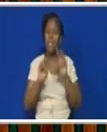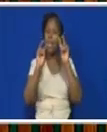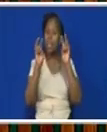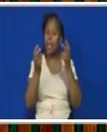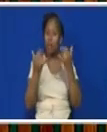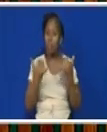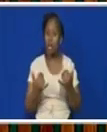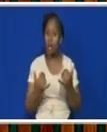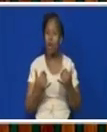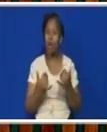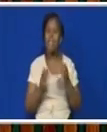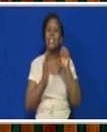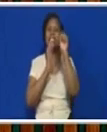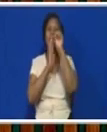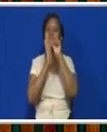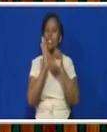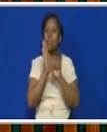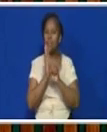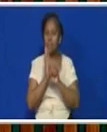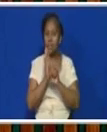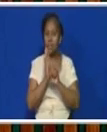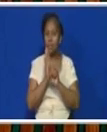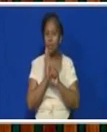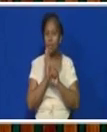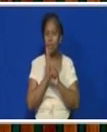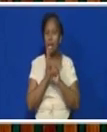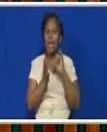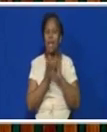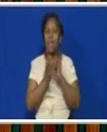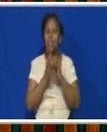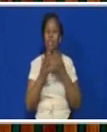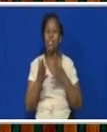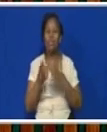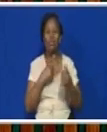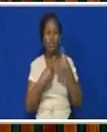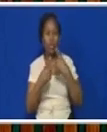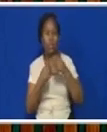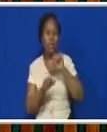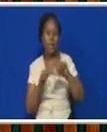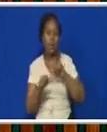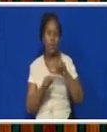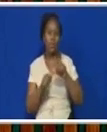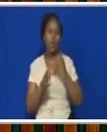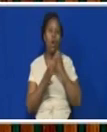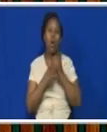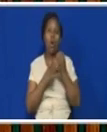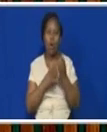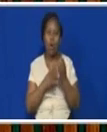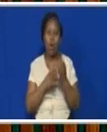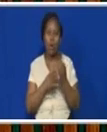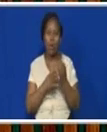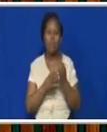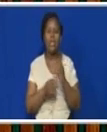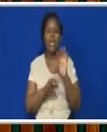theme is the subject that is being talked about or